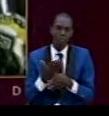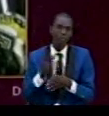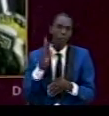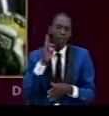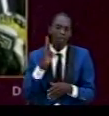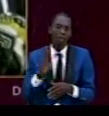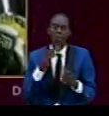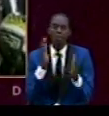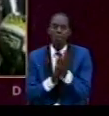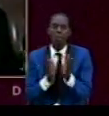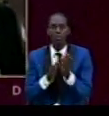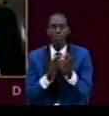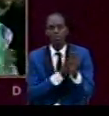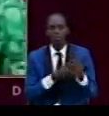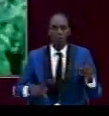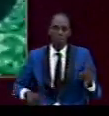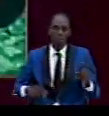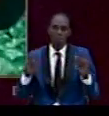Lord.